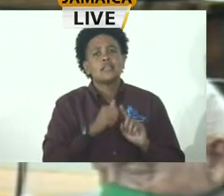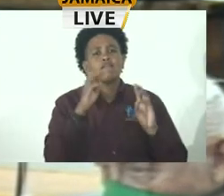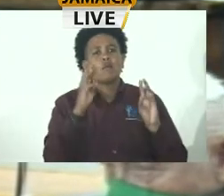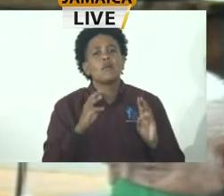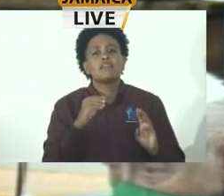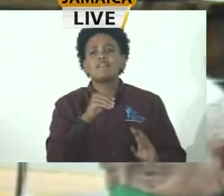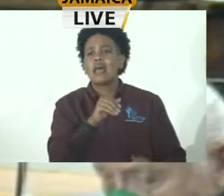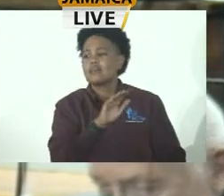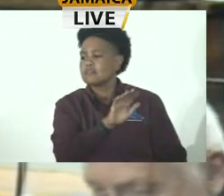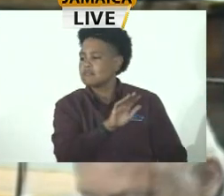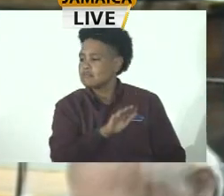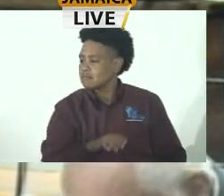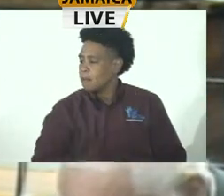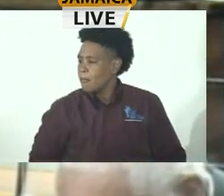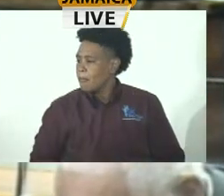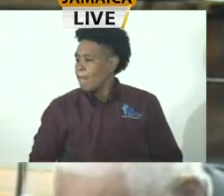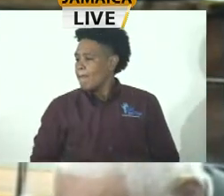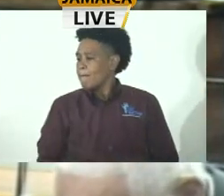financing